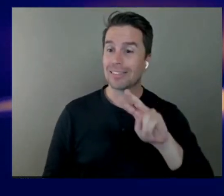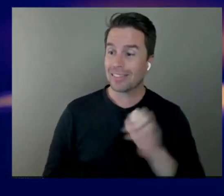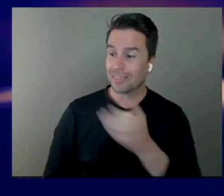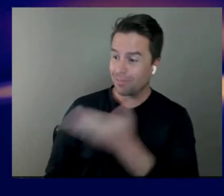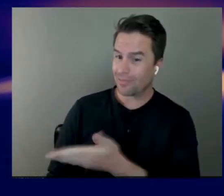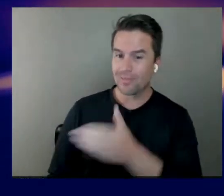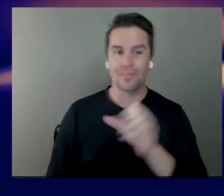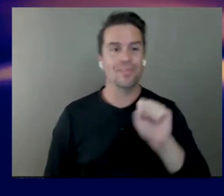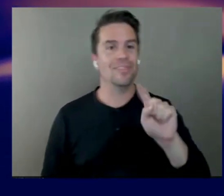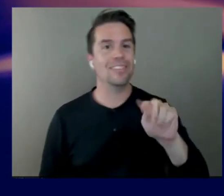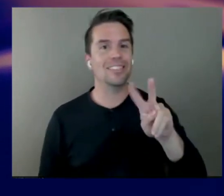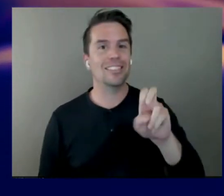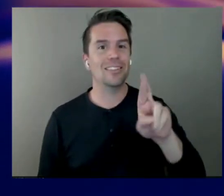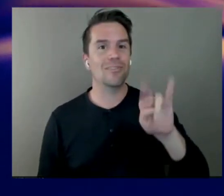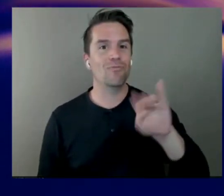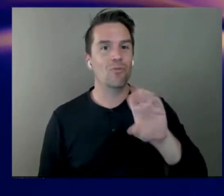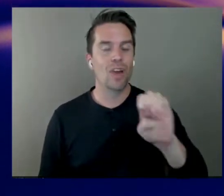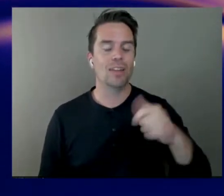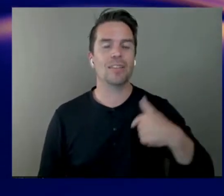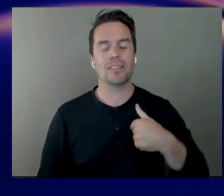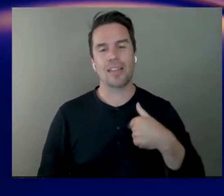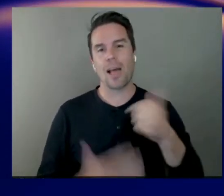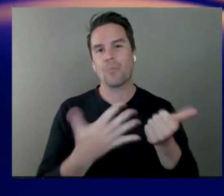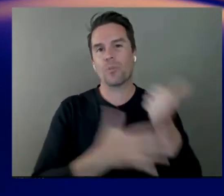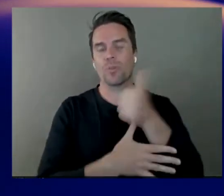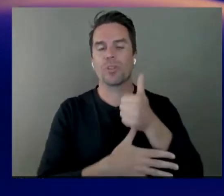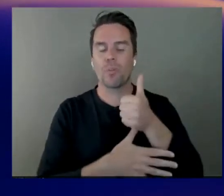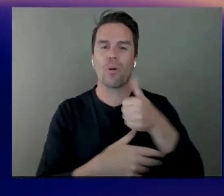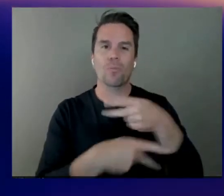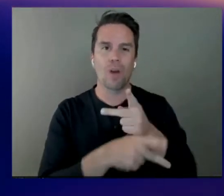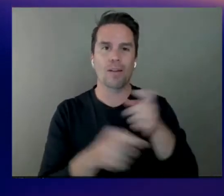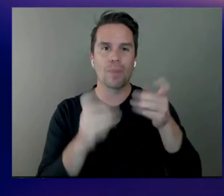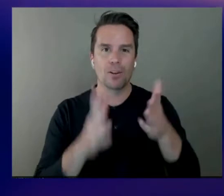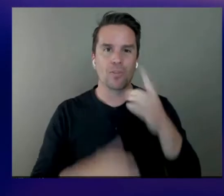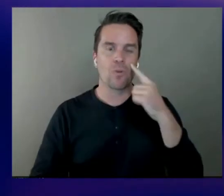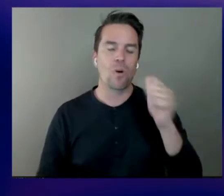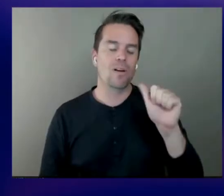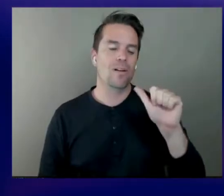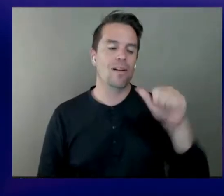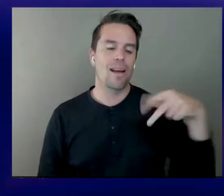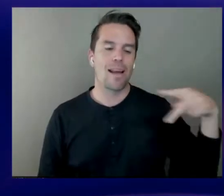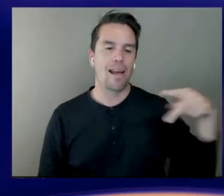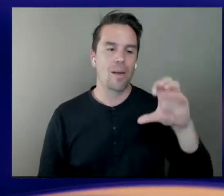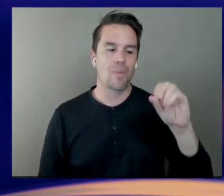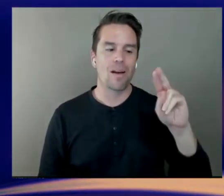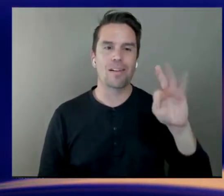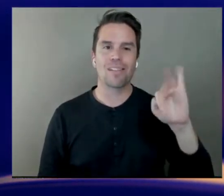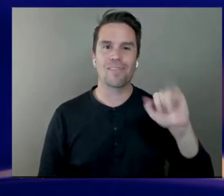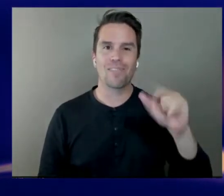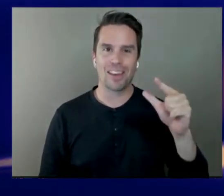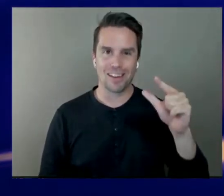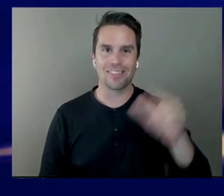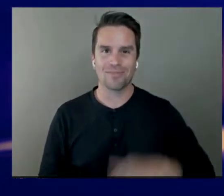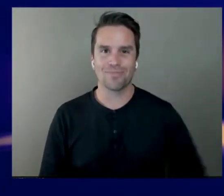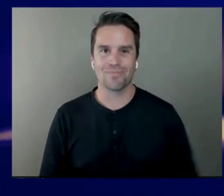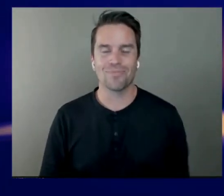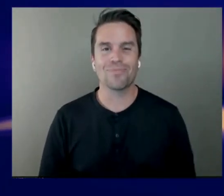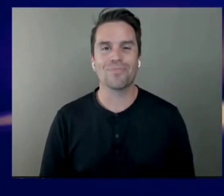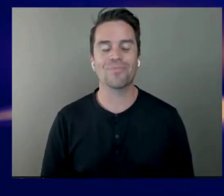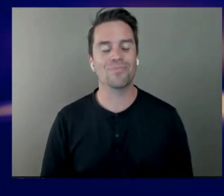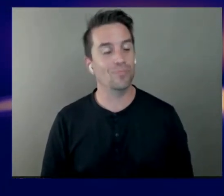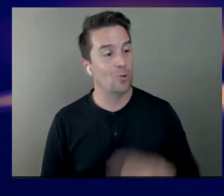Principal Product Manager for AWS AppConfig, based out of HQ2 in the Washington, D.C. area. Wonderful. Very cool.